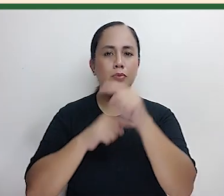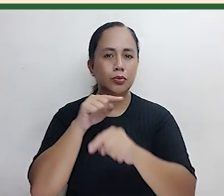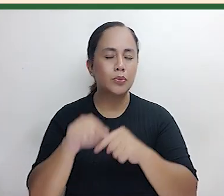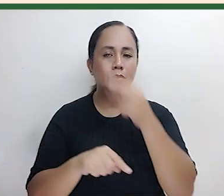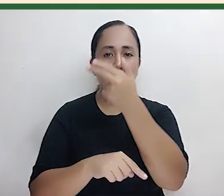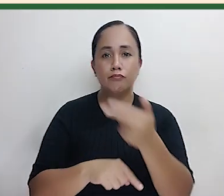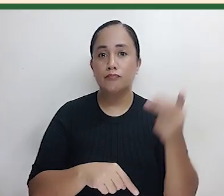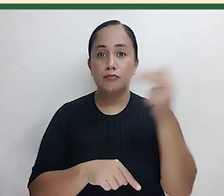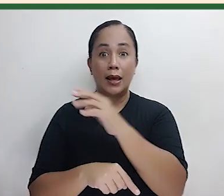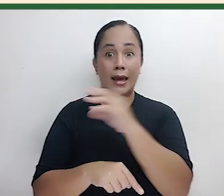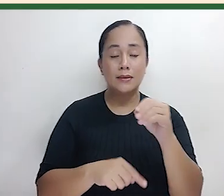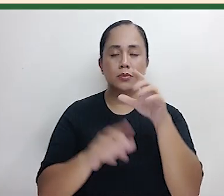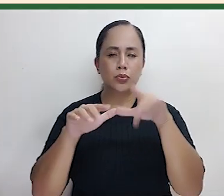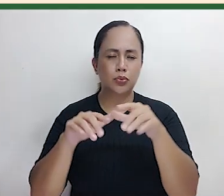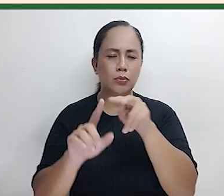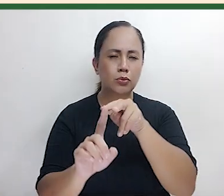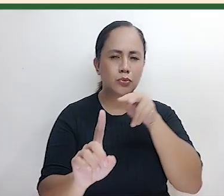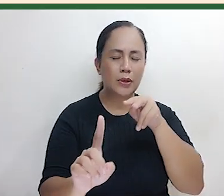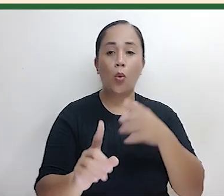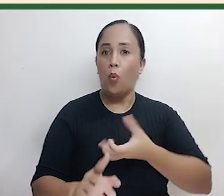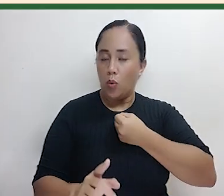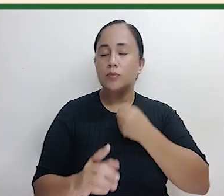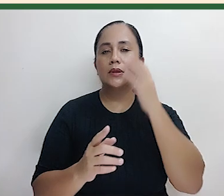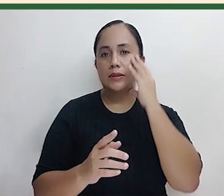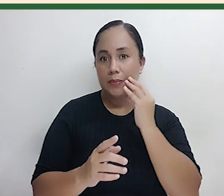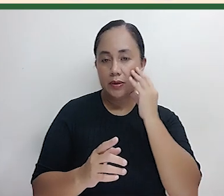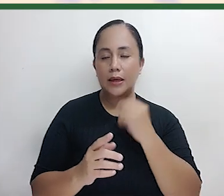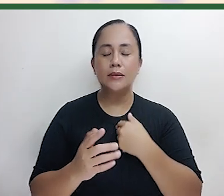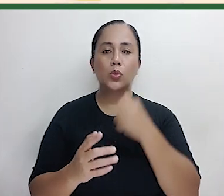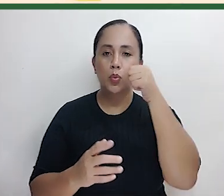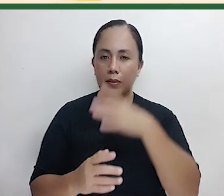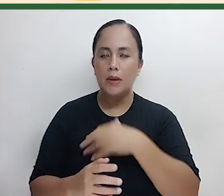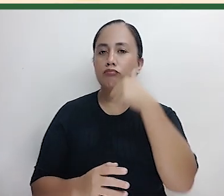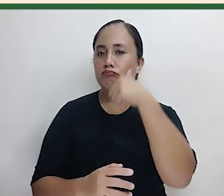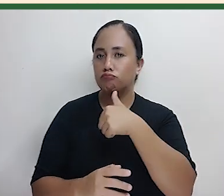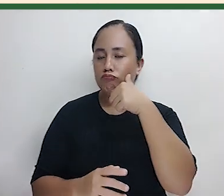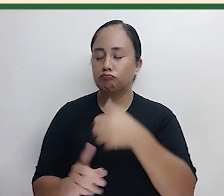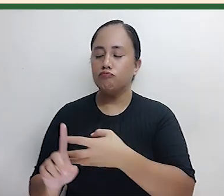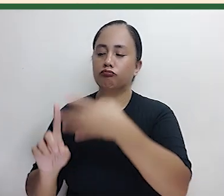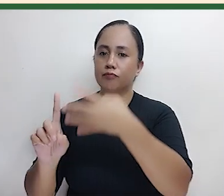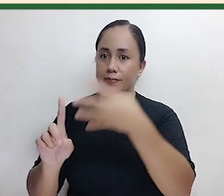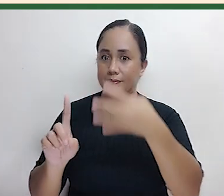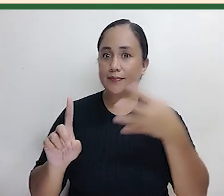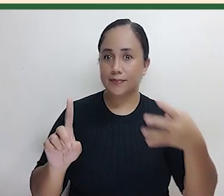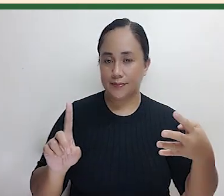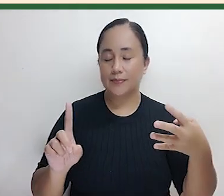the intersection of gender and disability, looking into the lived experiences of women, girls,